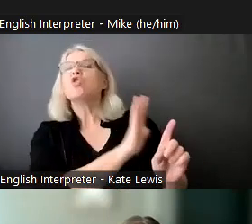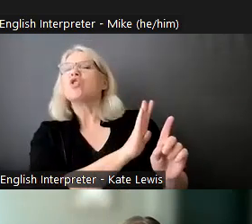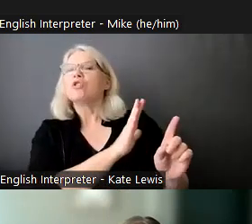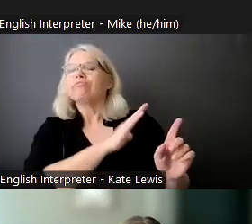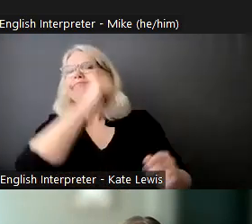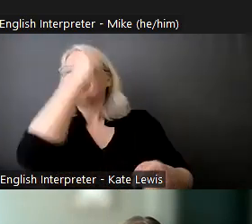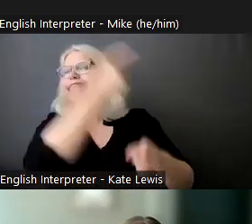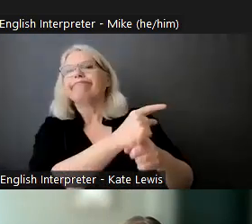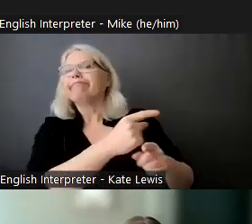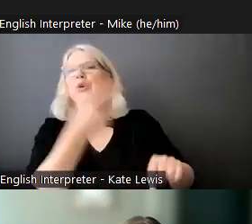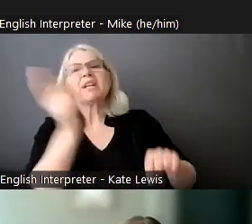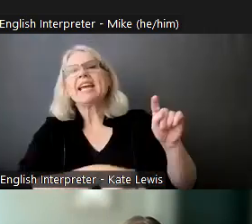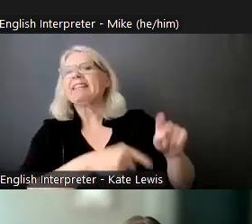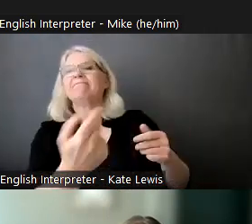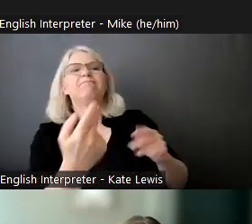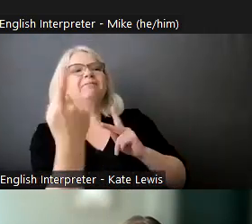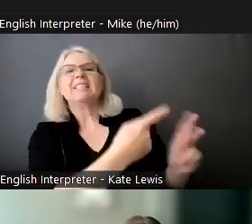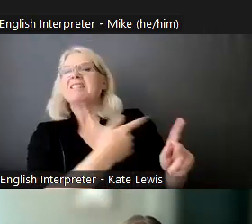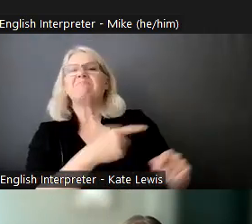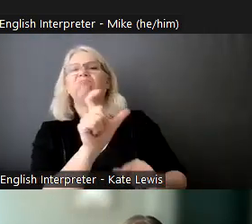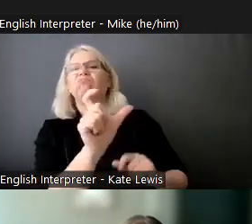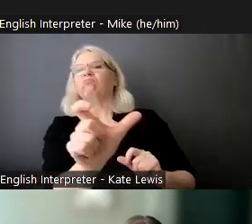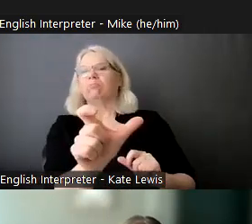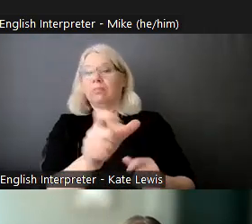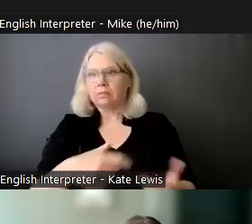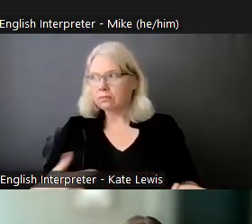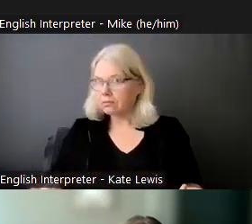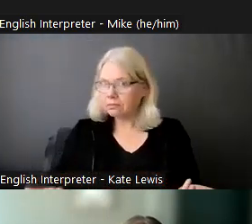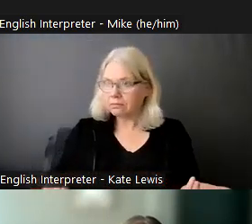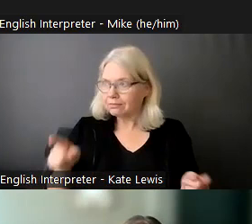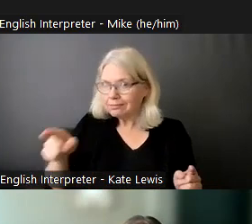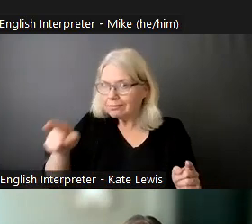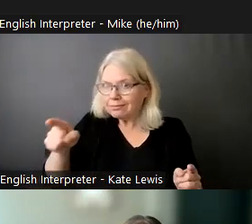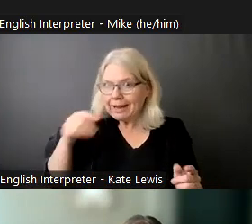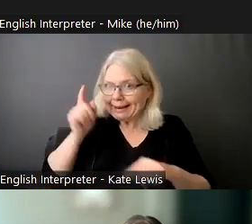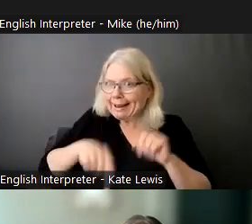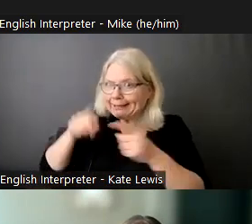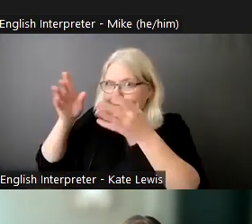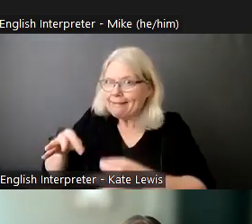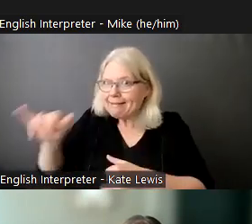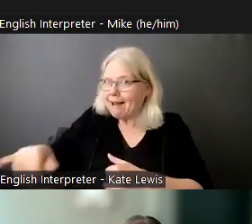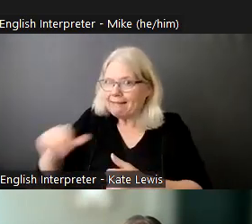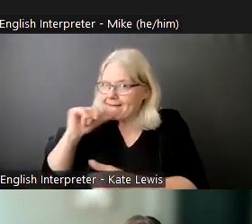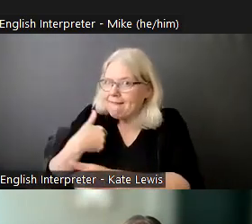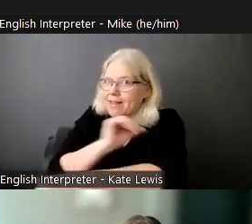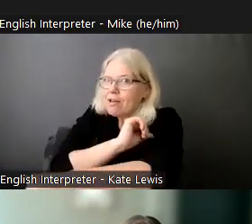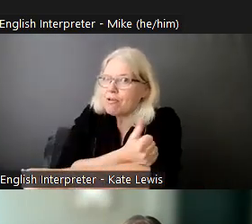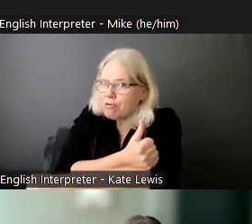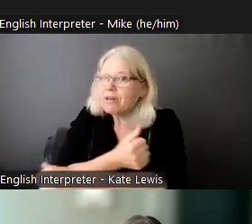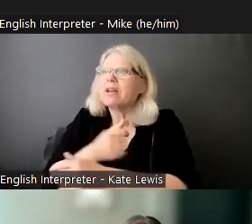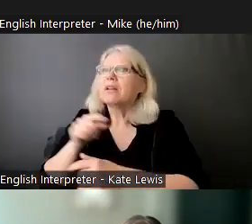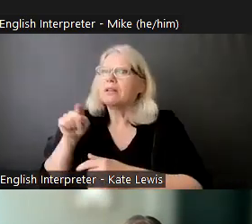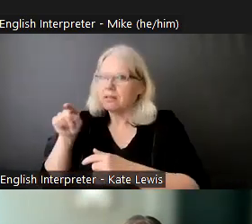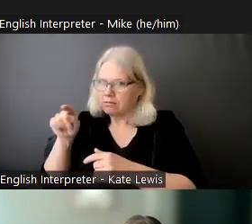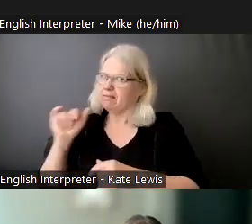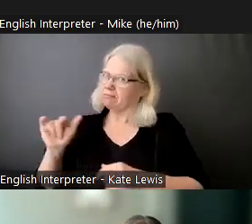made. One, the attorney doesn't have that authority, but two, the resident should also be involved in that discussion and that process.